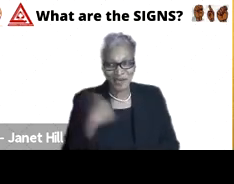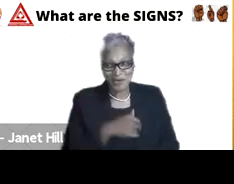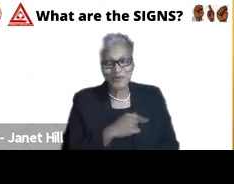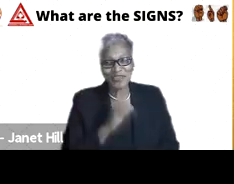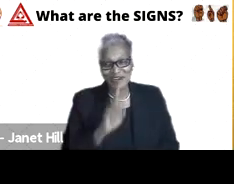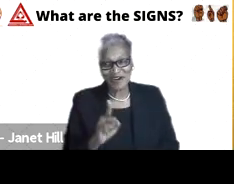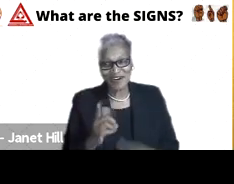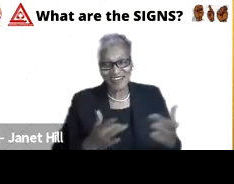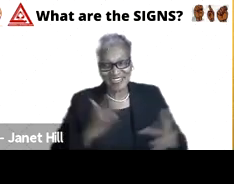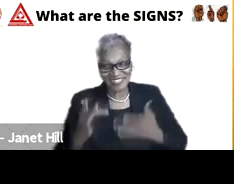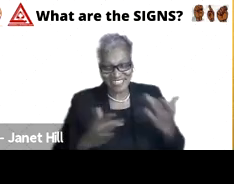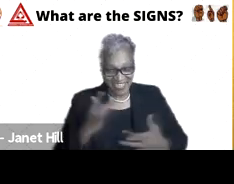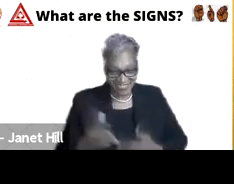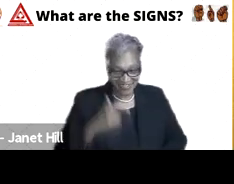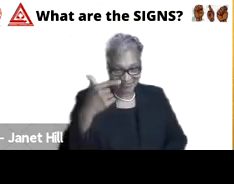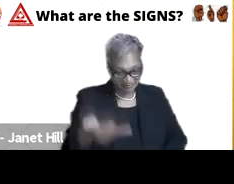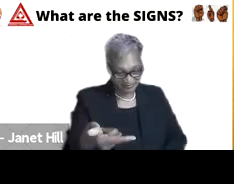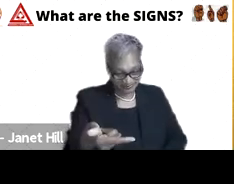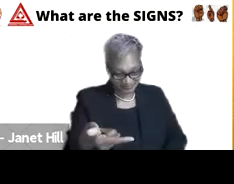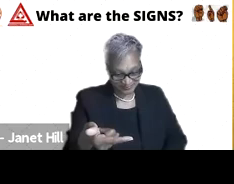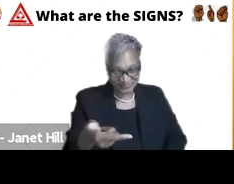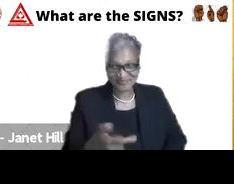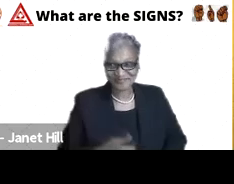because we are excited.